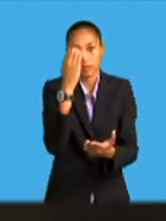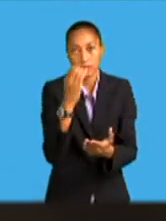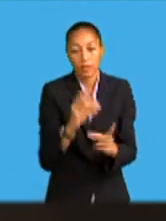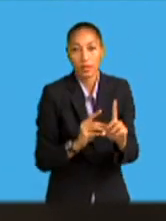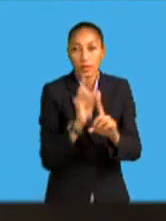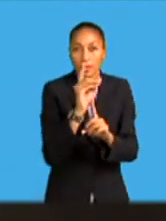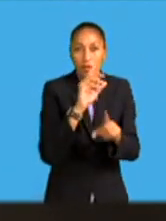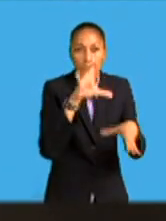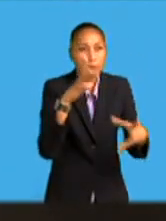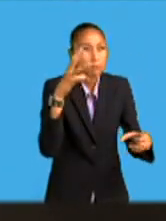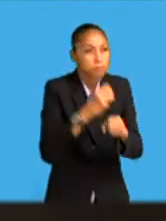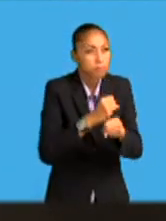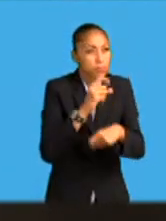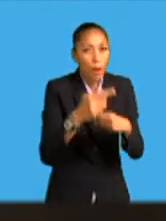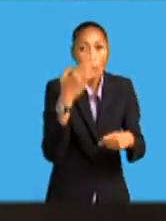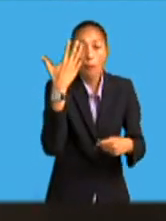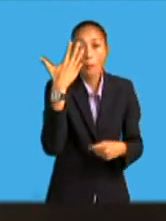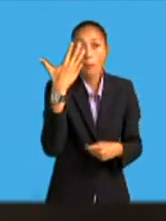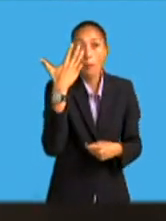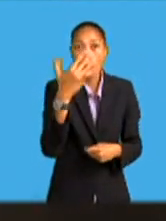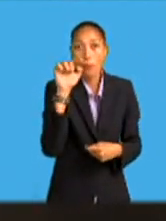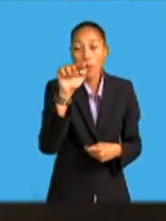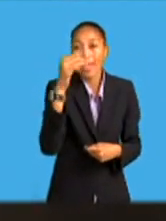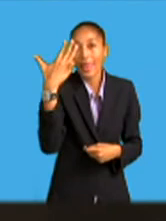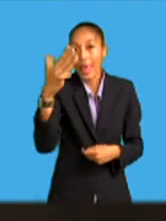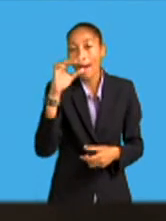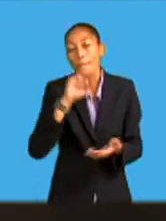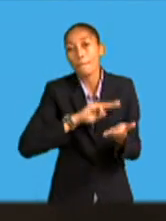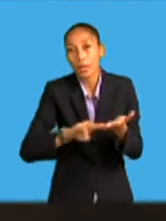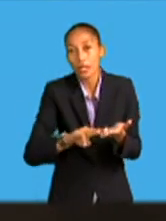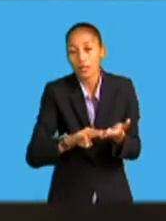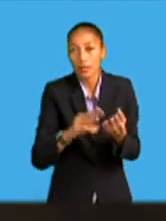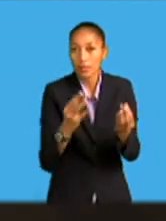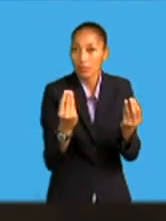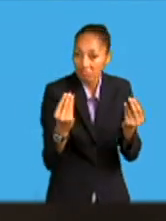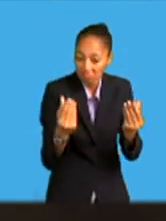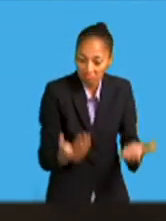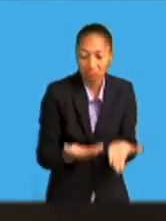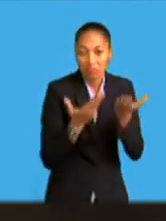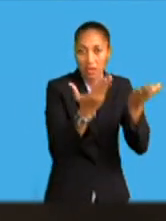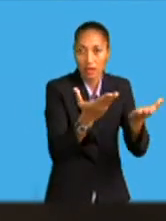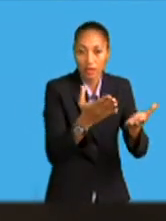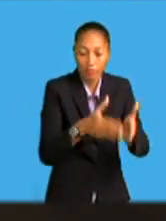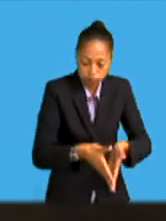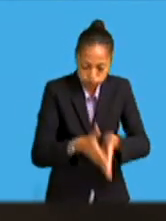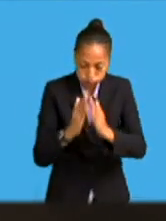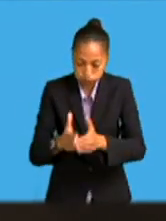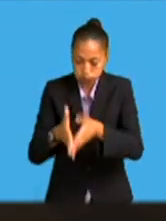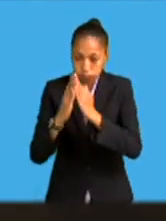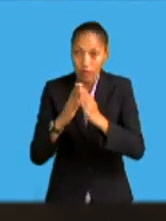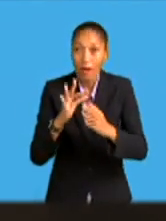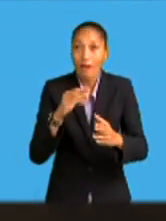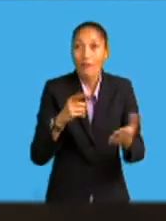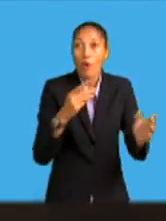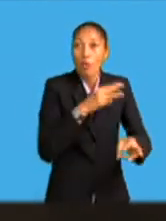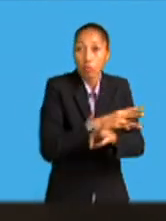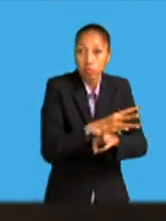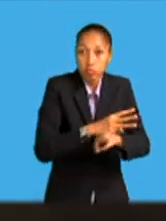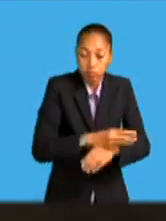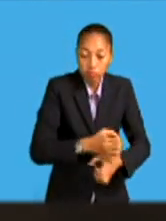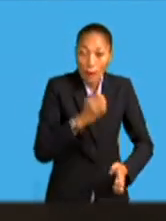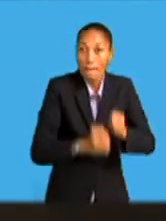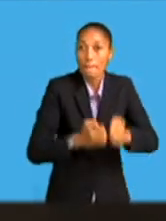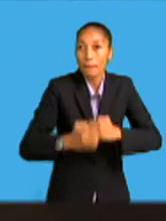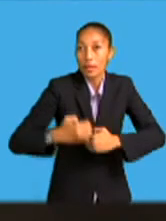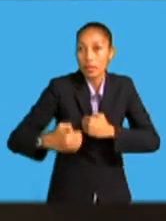A total budget of $0.9 million is allocated for the setting up of timber processing facilities to maritime